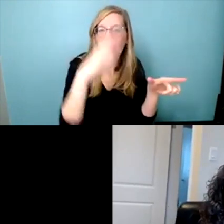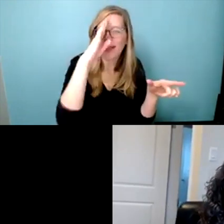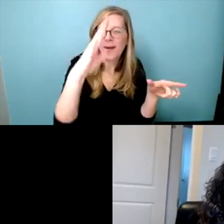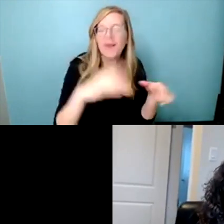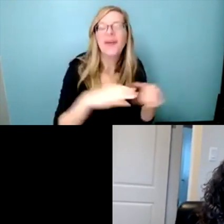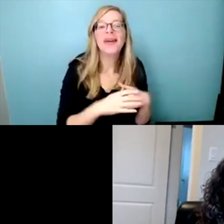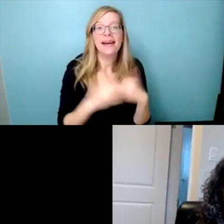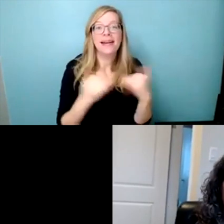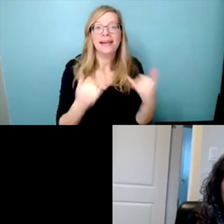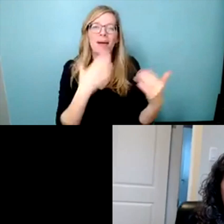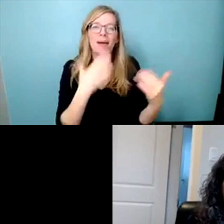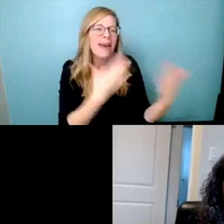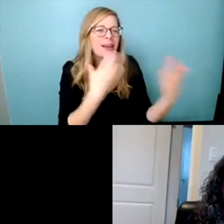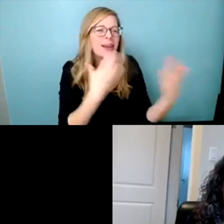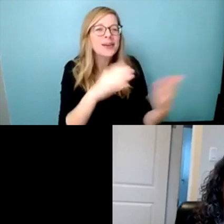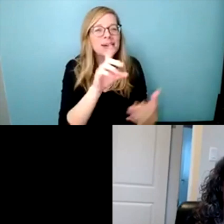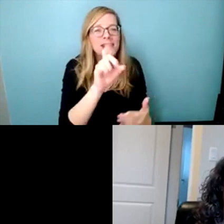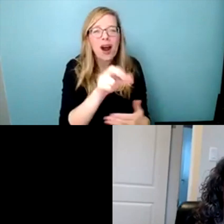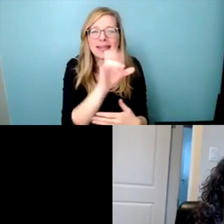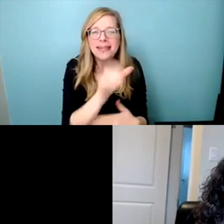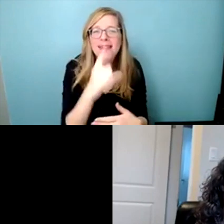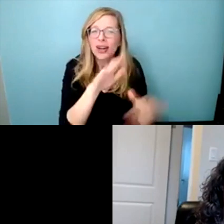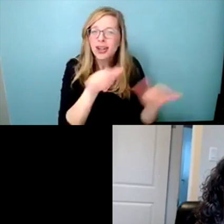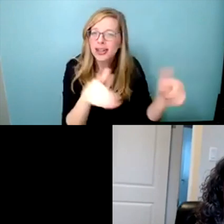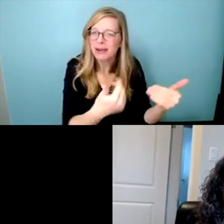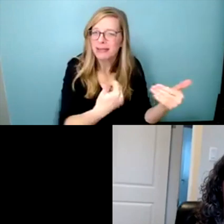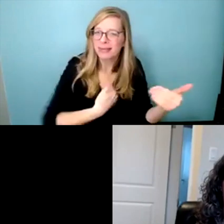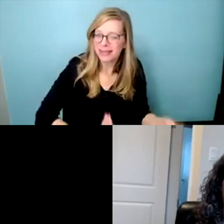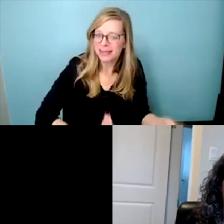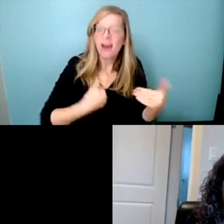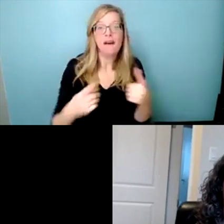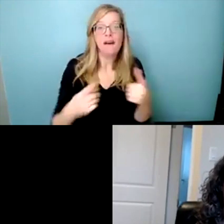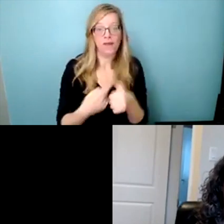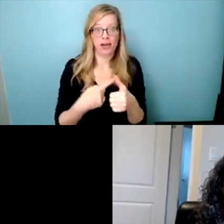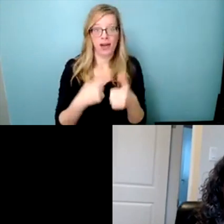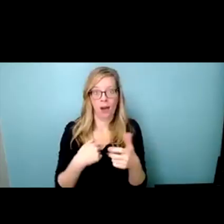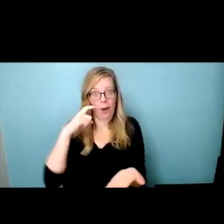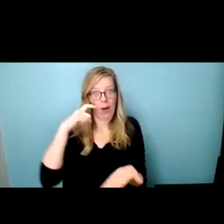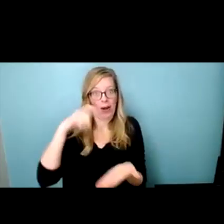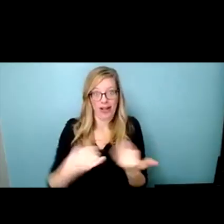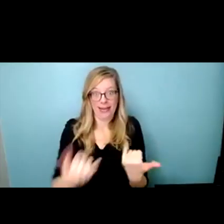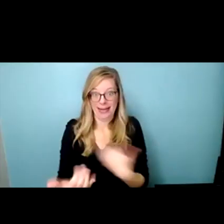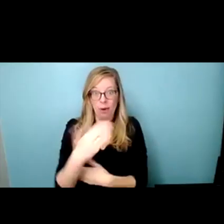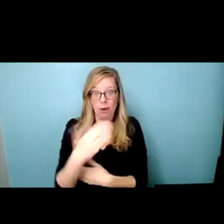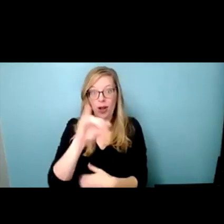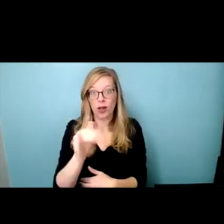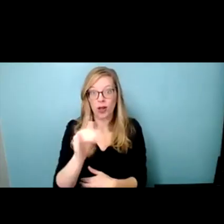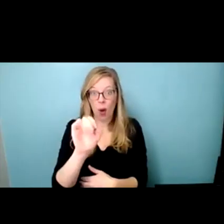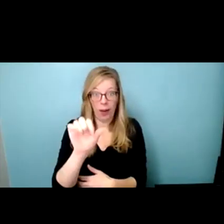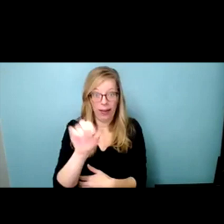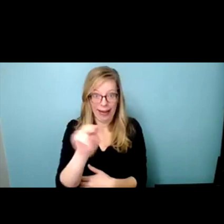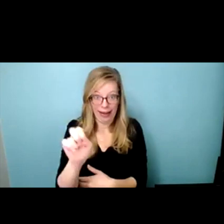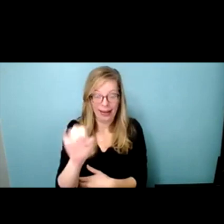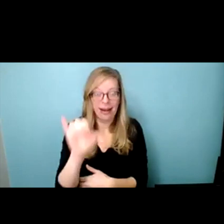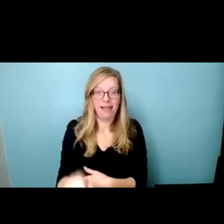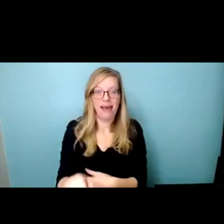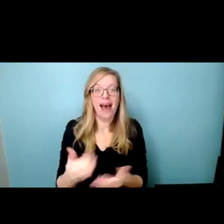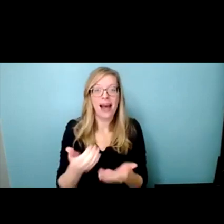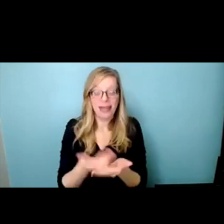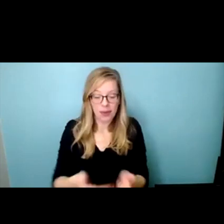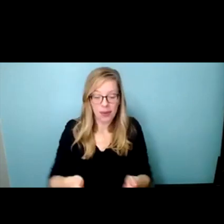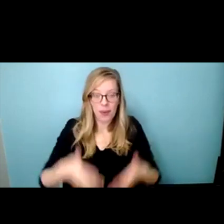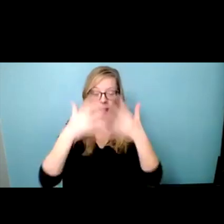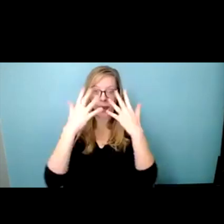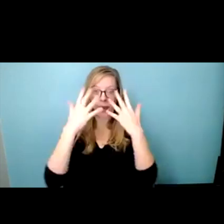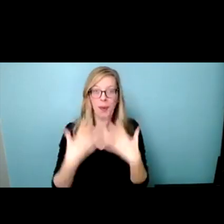introduction, Darcy. Before we get started, I just want to acknowledge the beautiful smudge and prayer from Jolene this morning. It certainly is a beautiful way for us to be able to start our